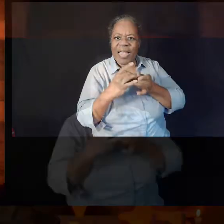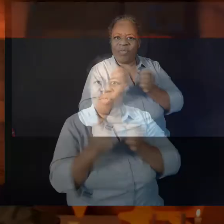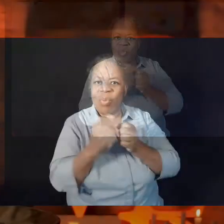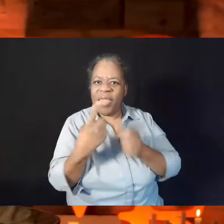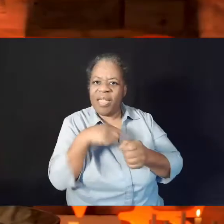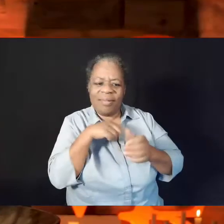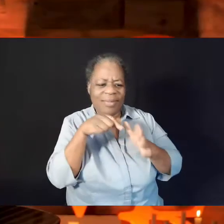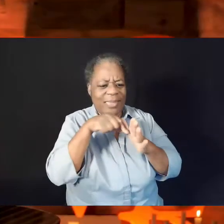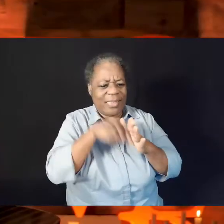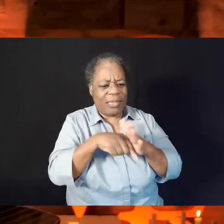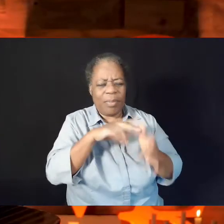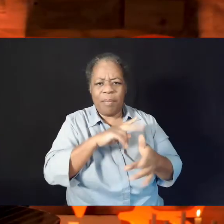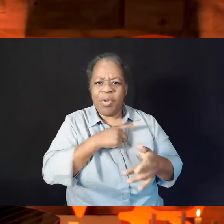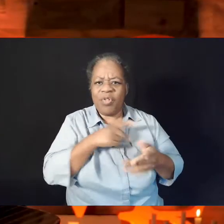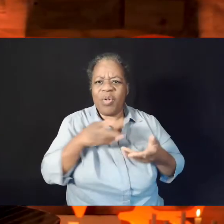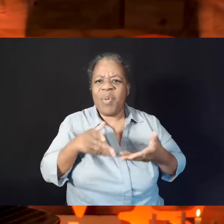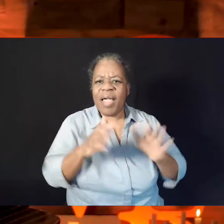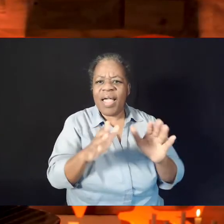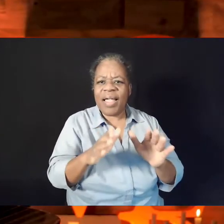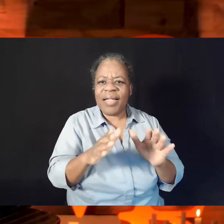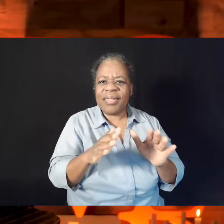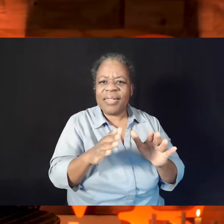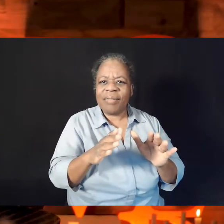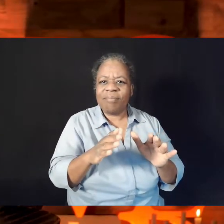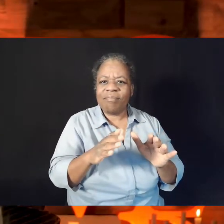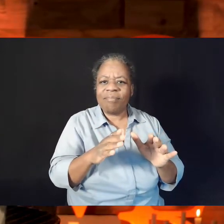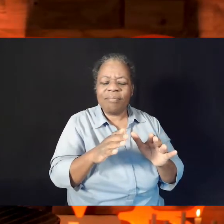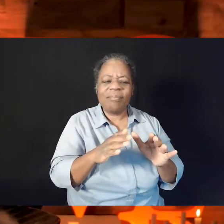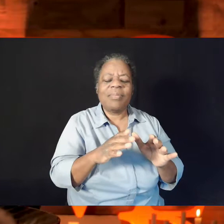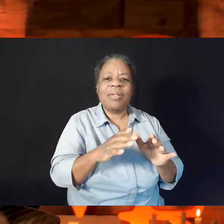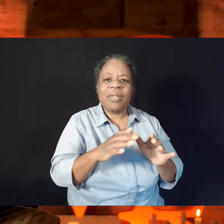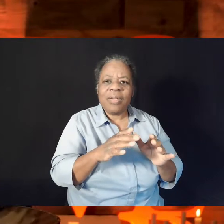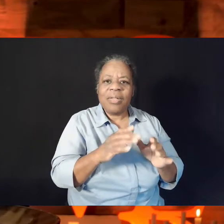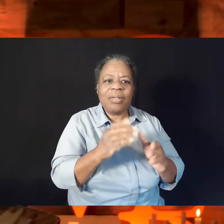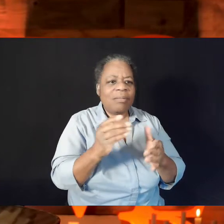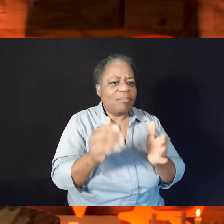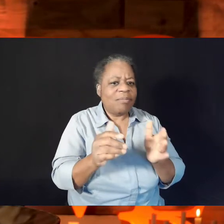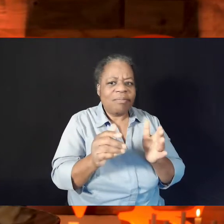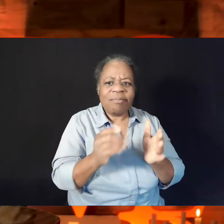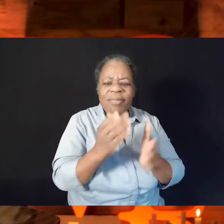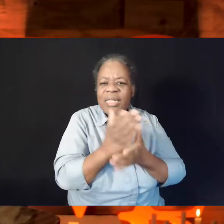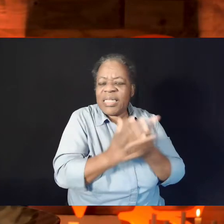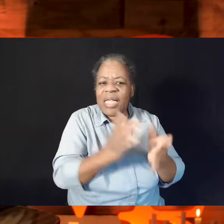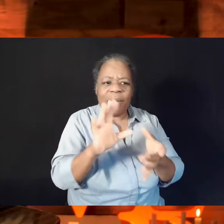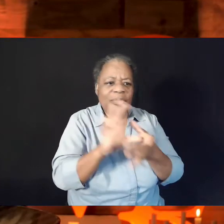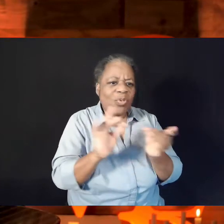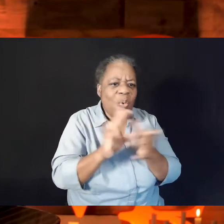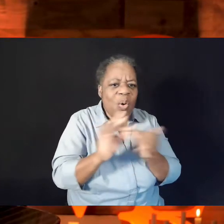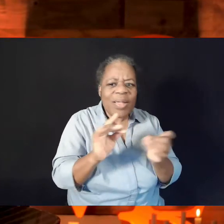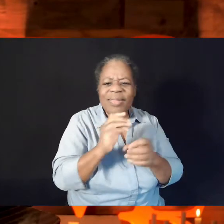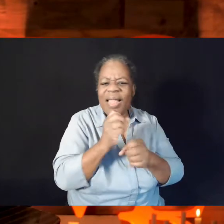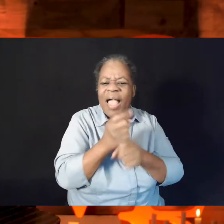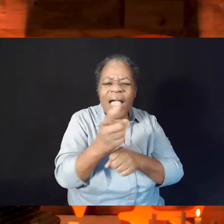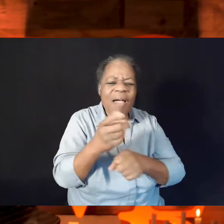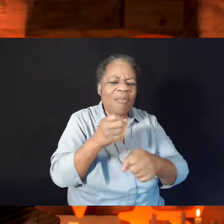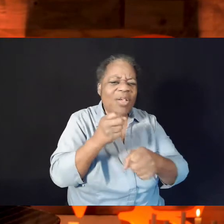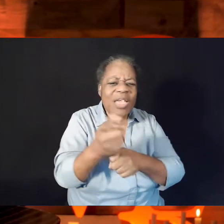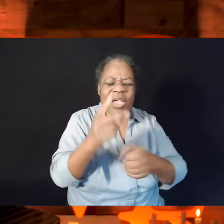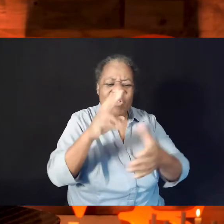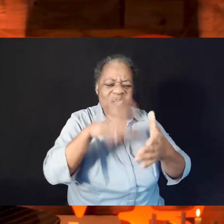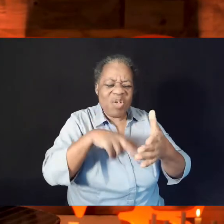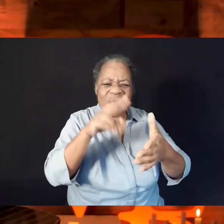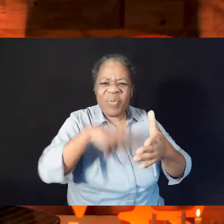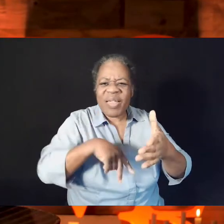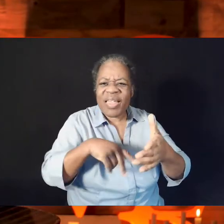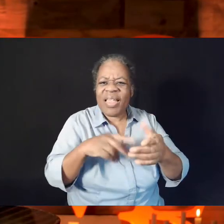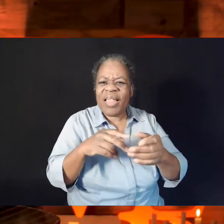personal level. And there are certain stories we read over and over every year. It's part of what we call the church or